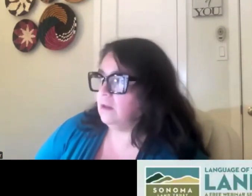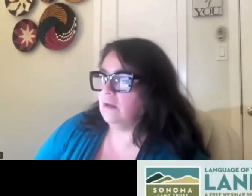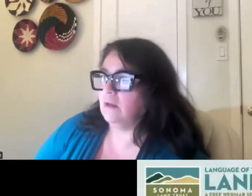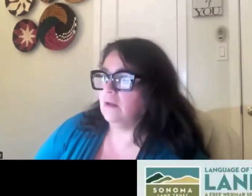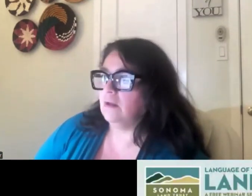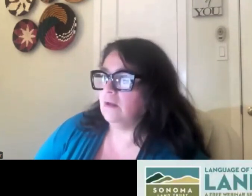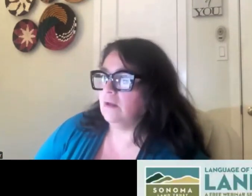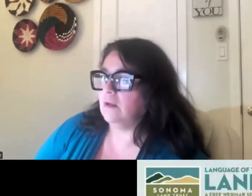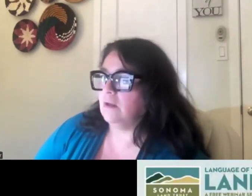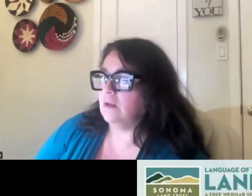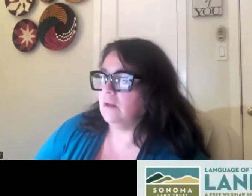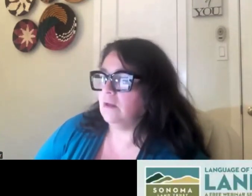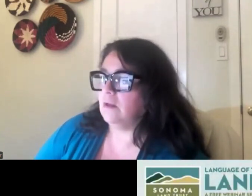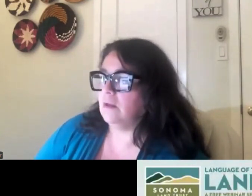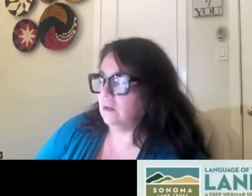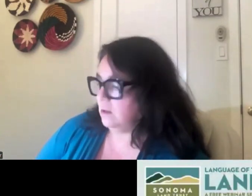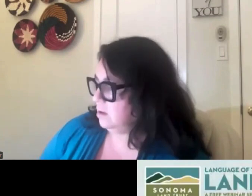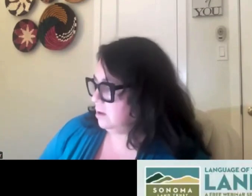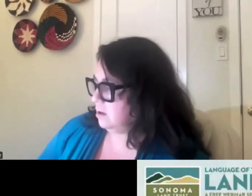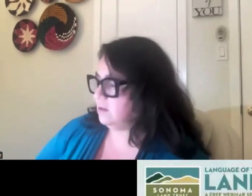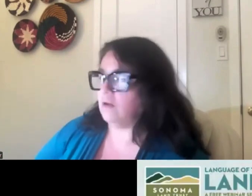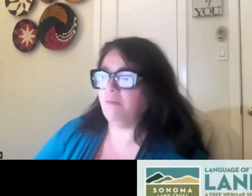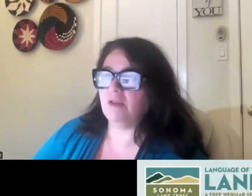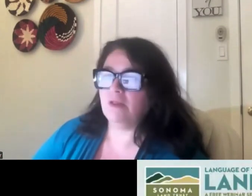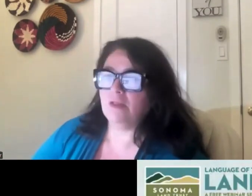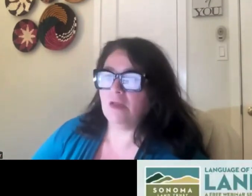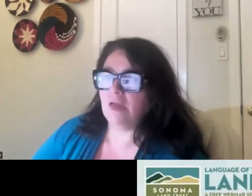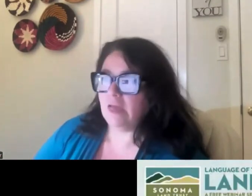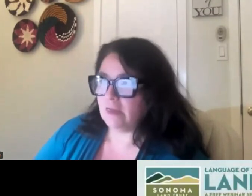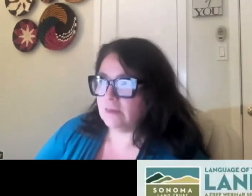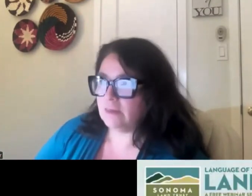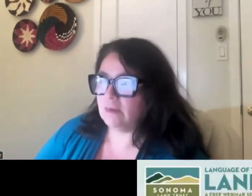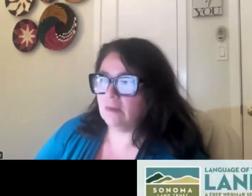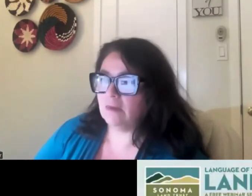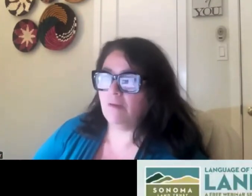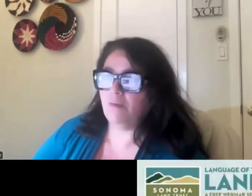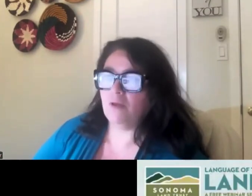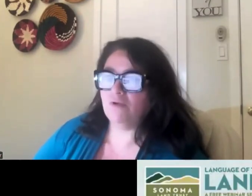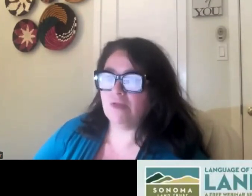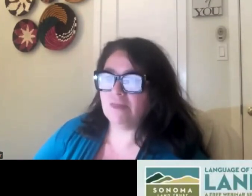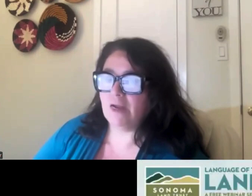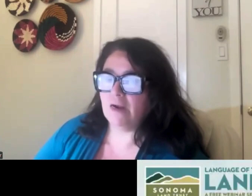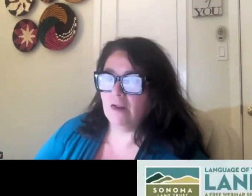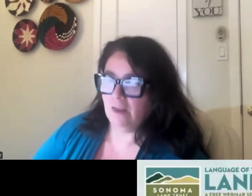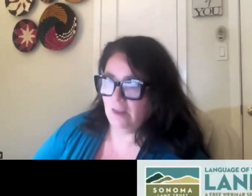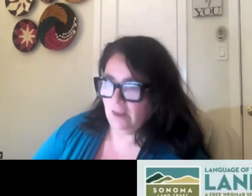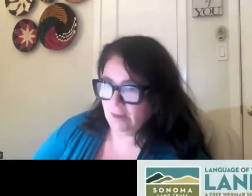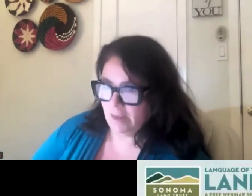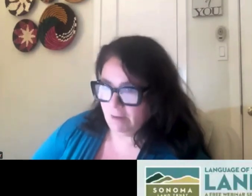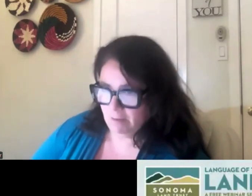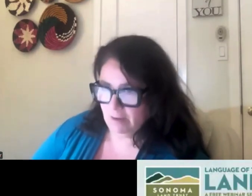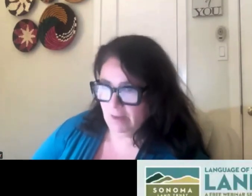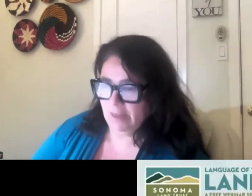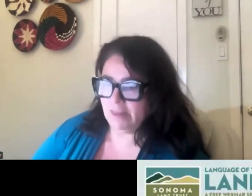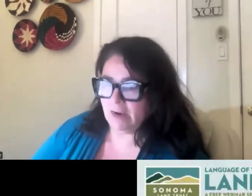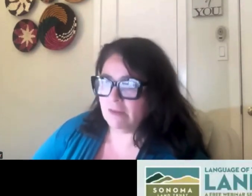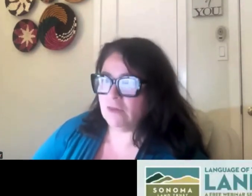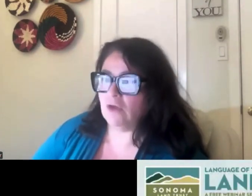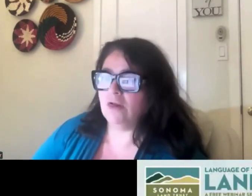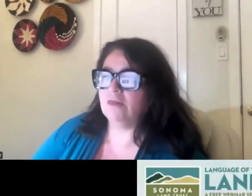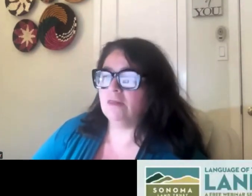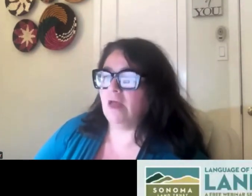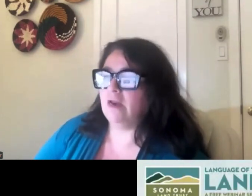is how surprising it is that we can make meaningful interventions at the state, local, and